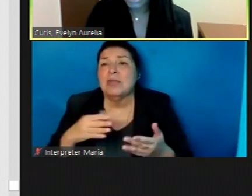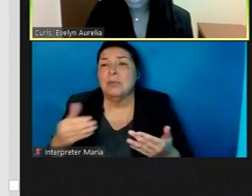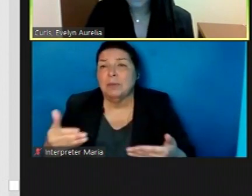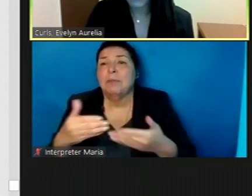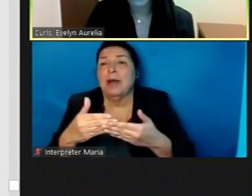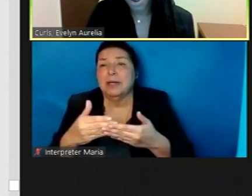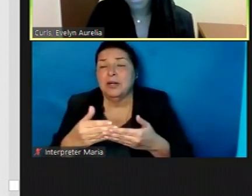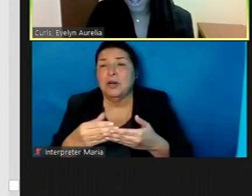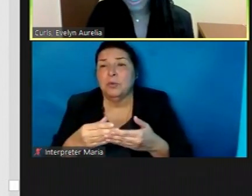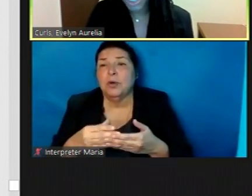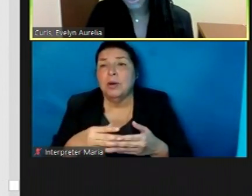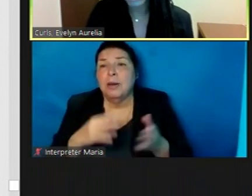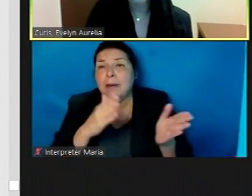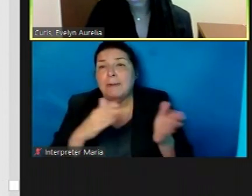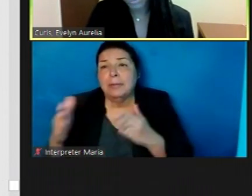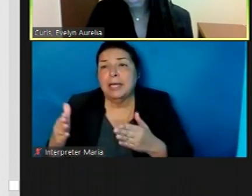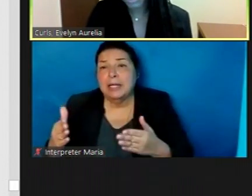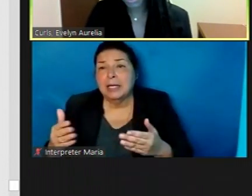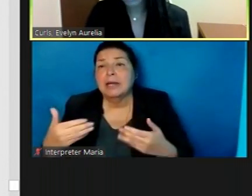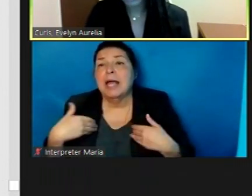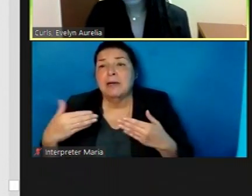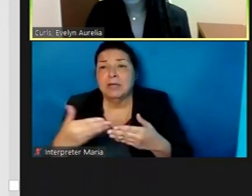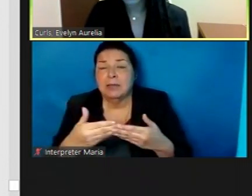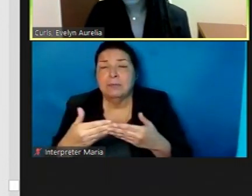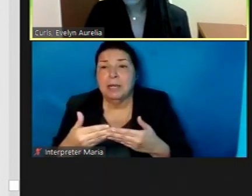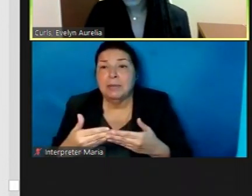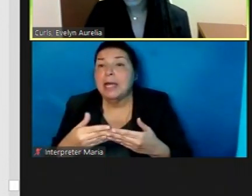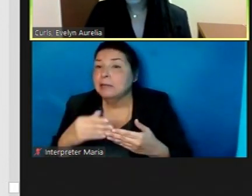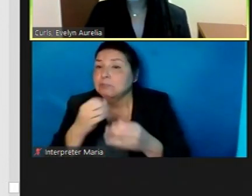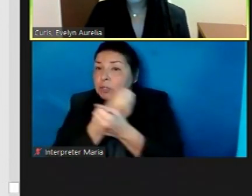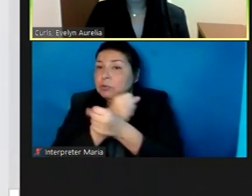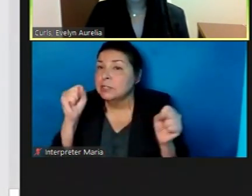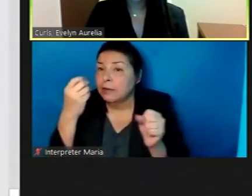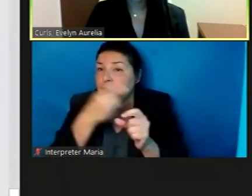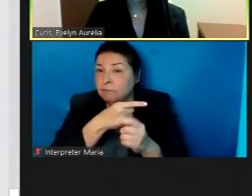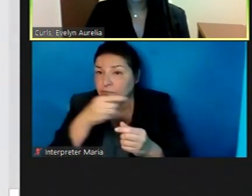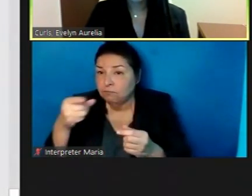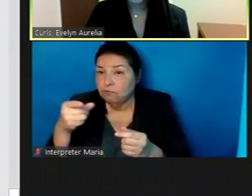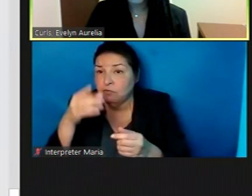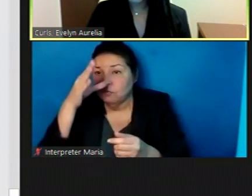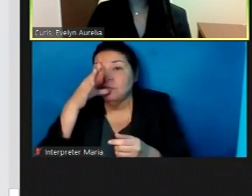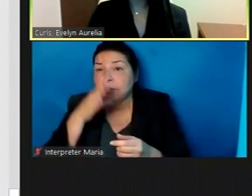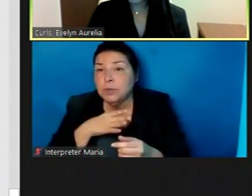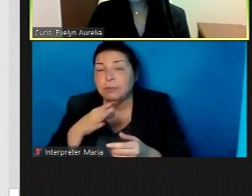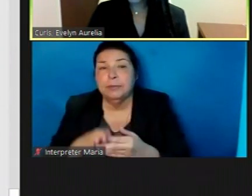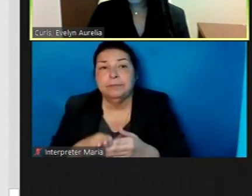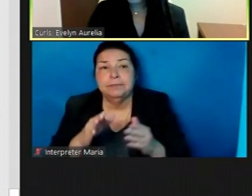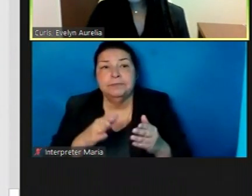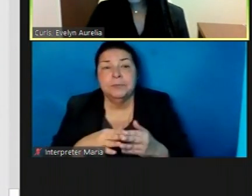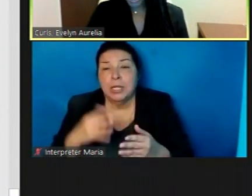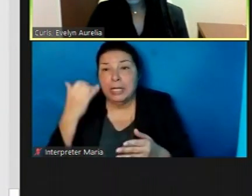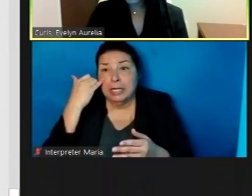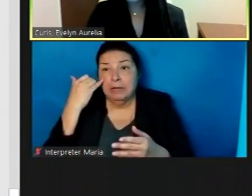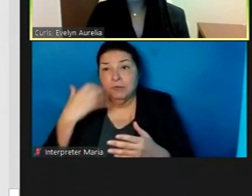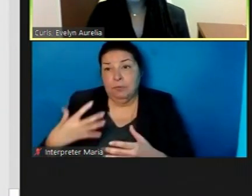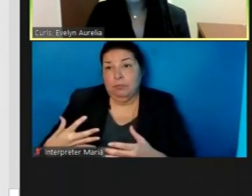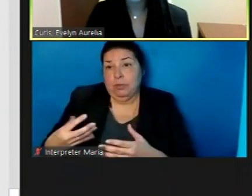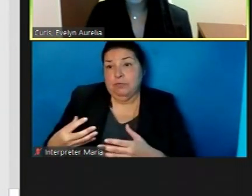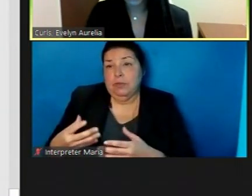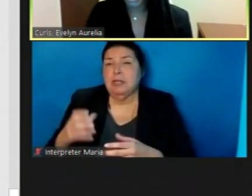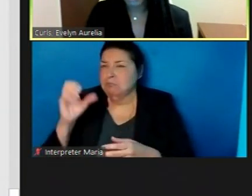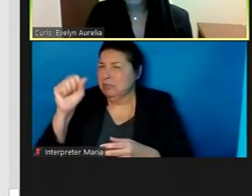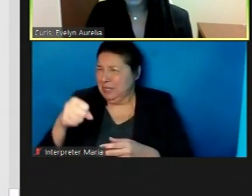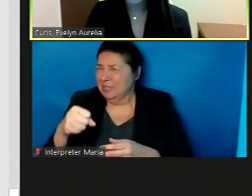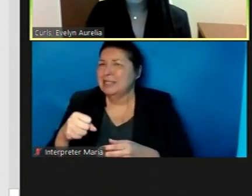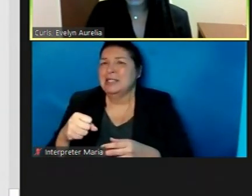plan to conceive who have gotten the vaccination. It's proven to be safe. Next slide. If you're breastfeeding, yes, you can